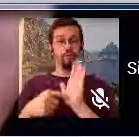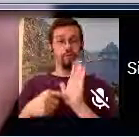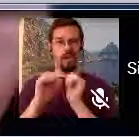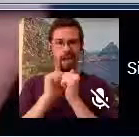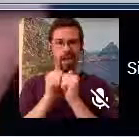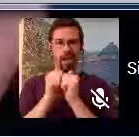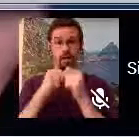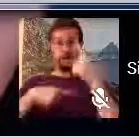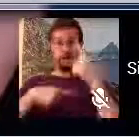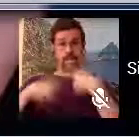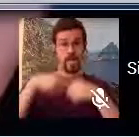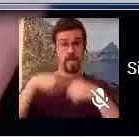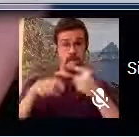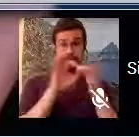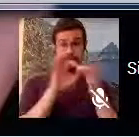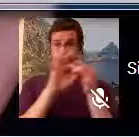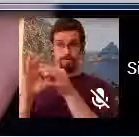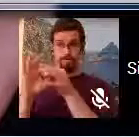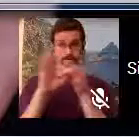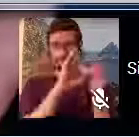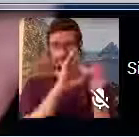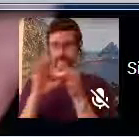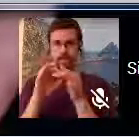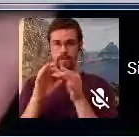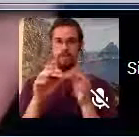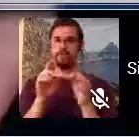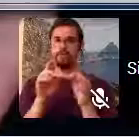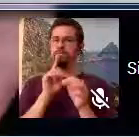are articulated.